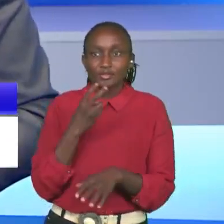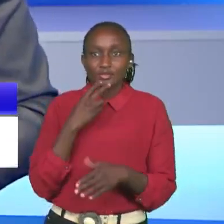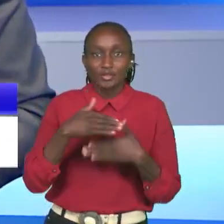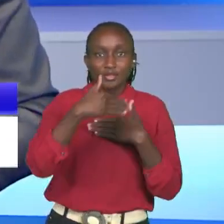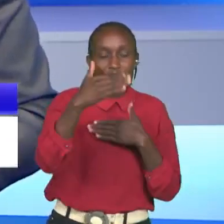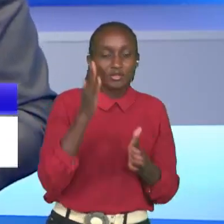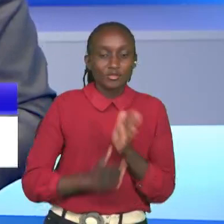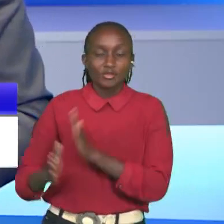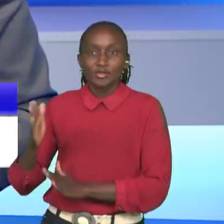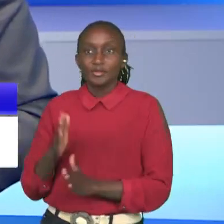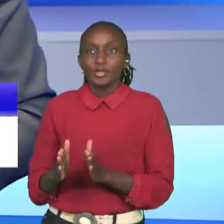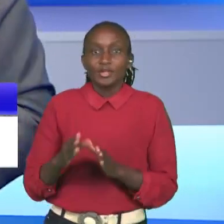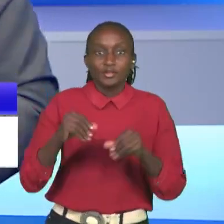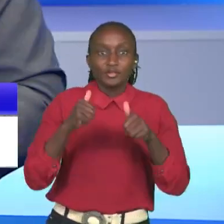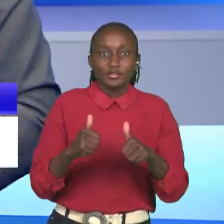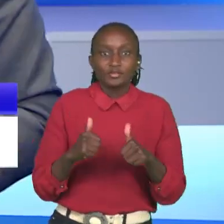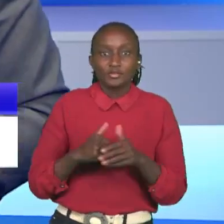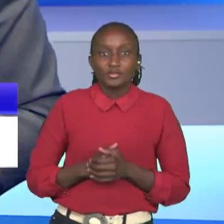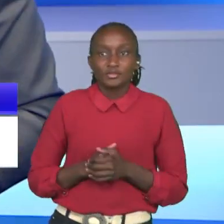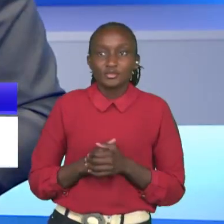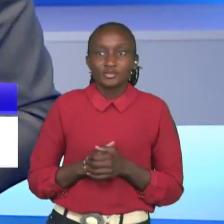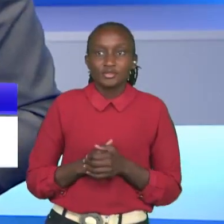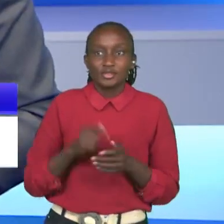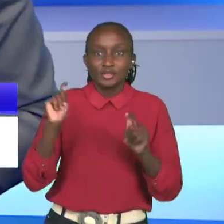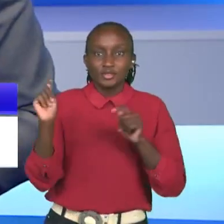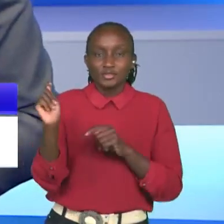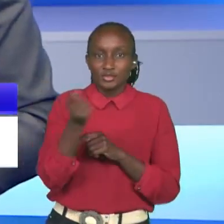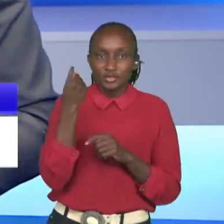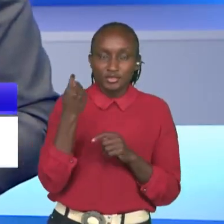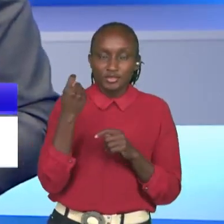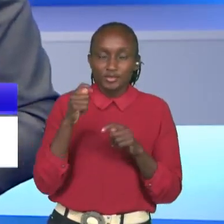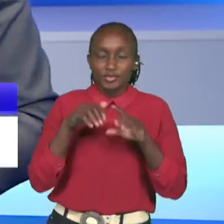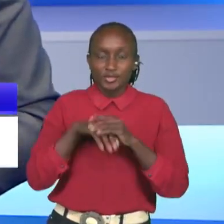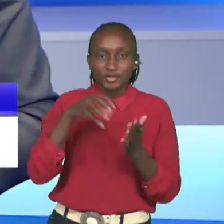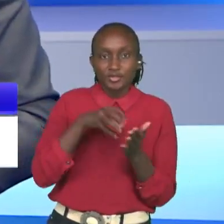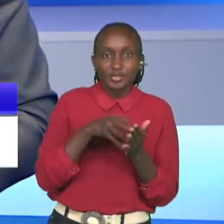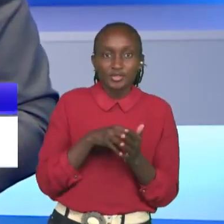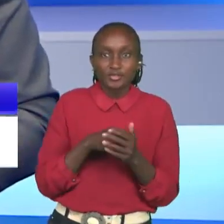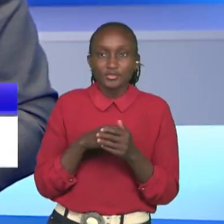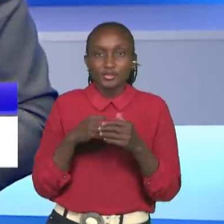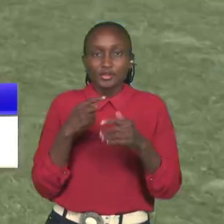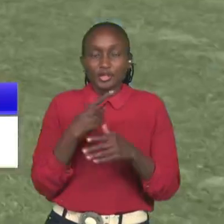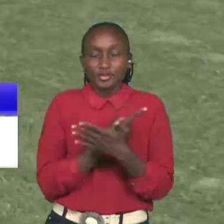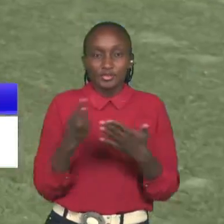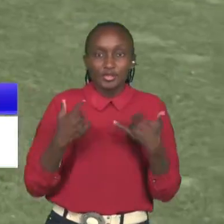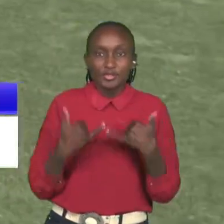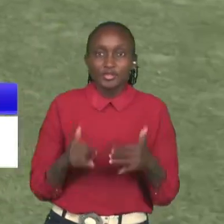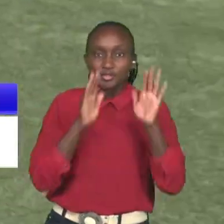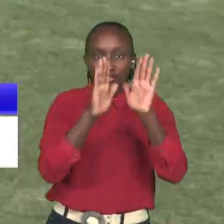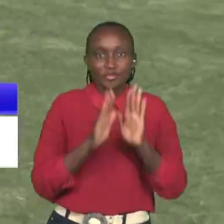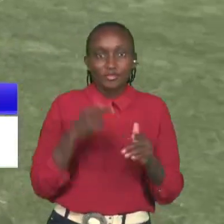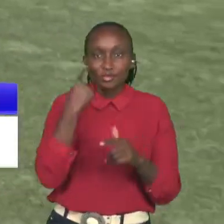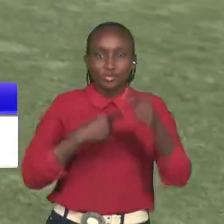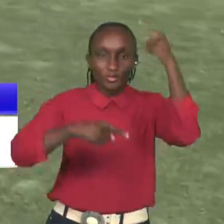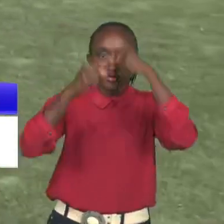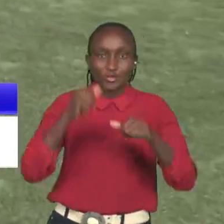scheduled Olympics qualifier. Starlets have been in camp for a week now and it's all systems go for the crucial qualifier whose winner